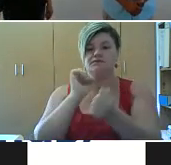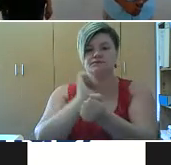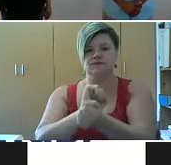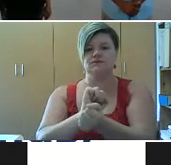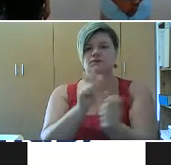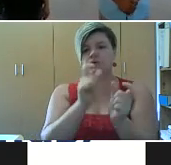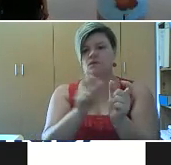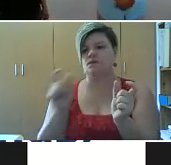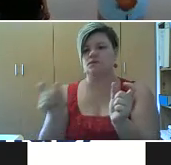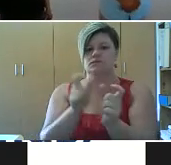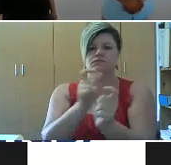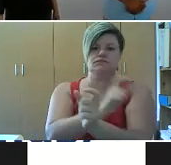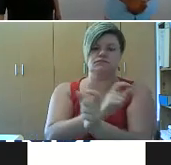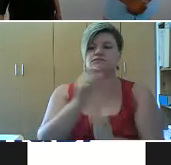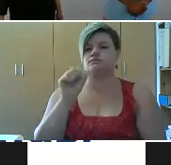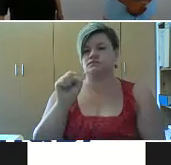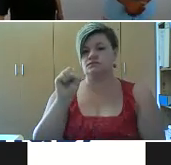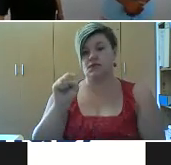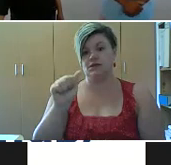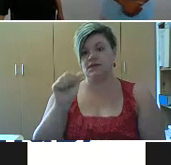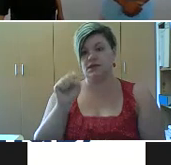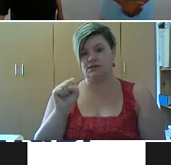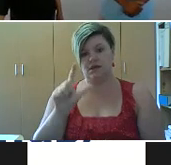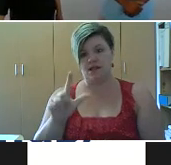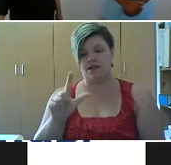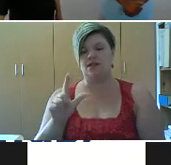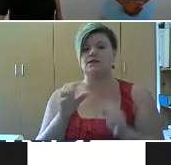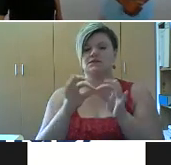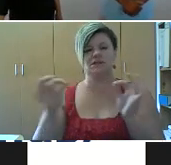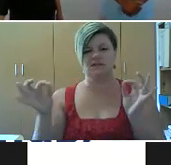order to South African Sign Language sentences.